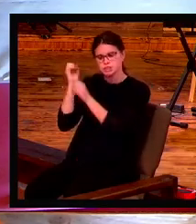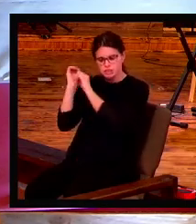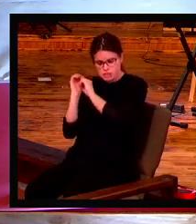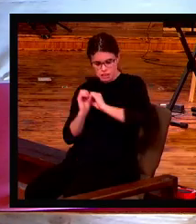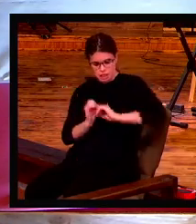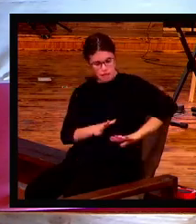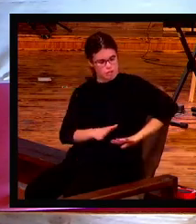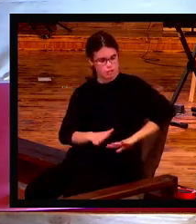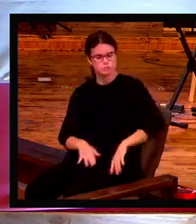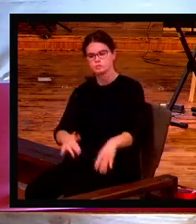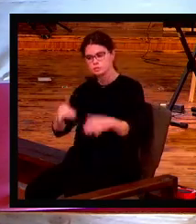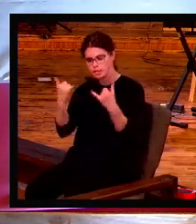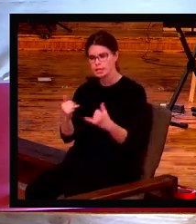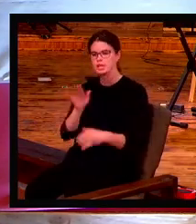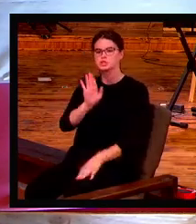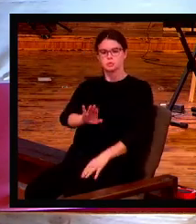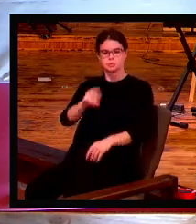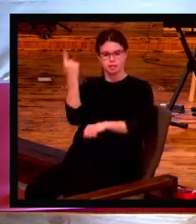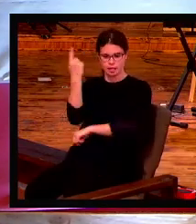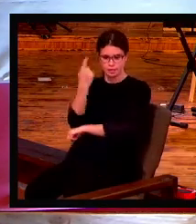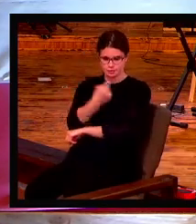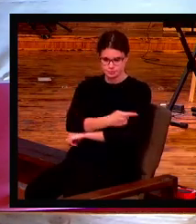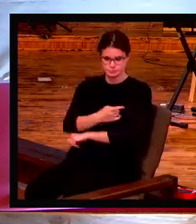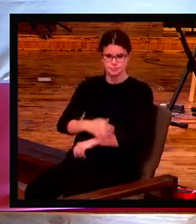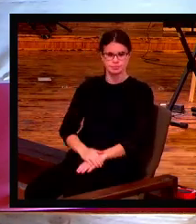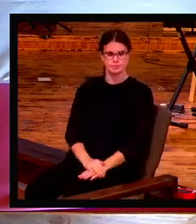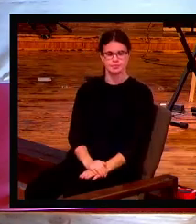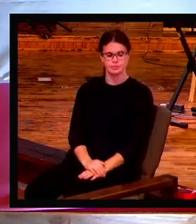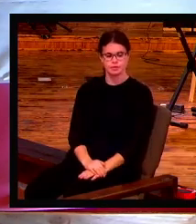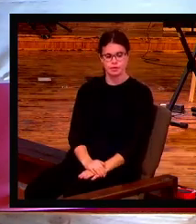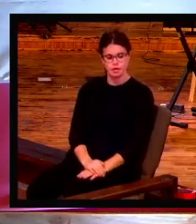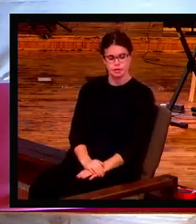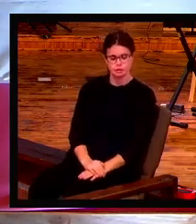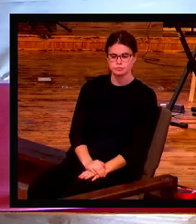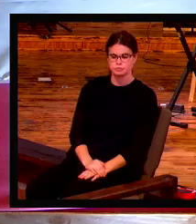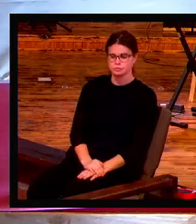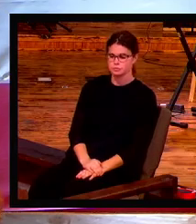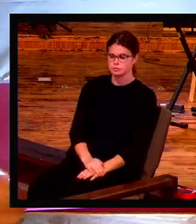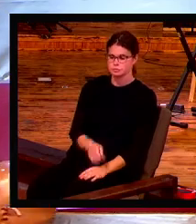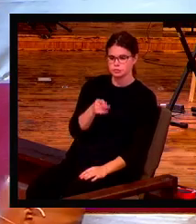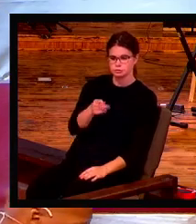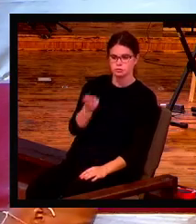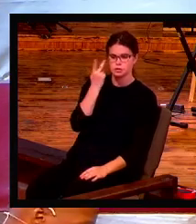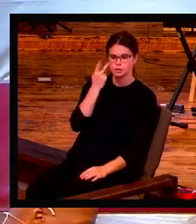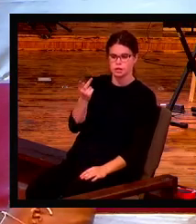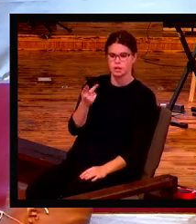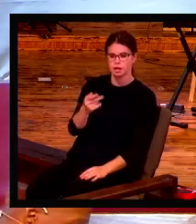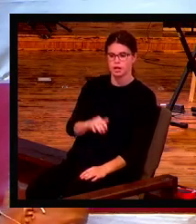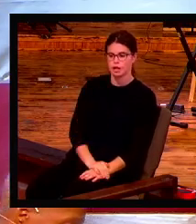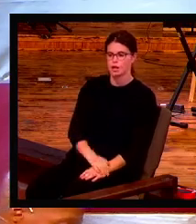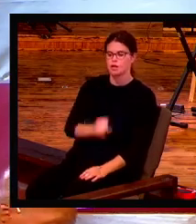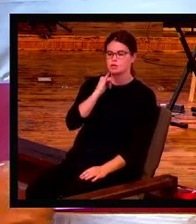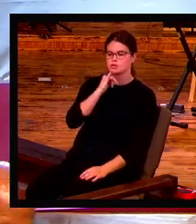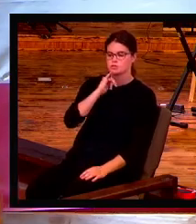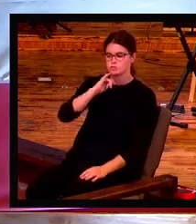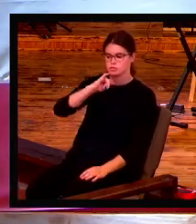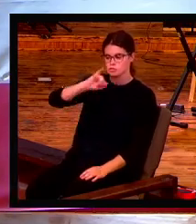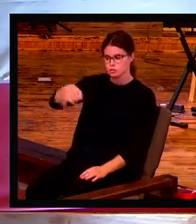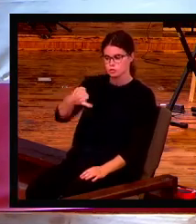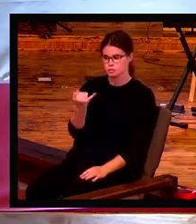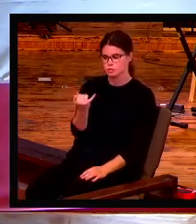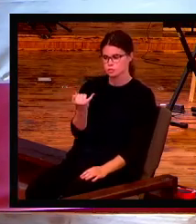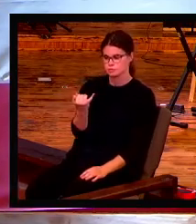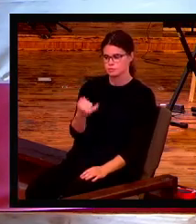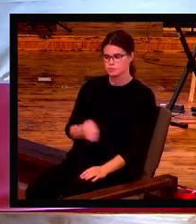Today is your day. We're going to dig into this thing. So when you look at Joseph's life,